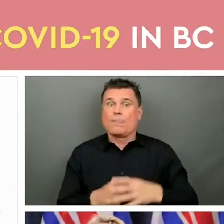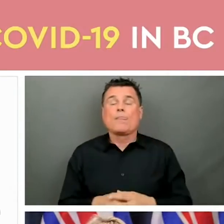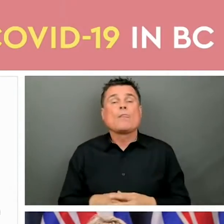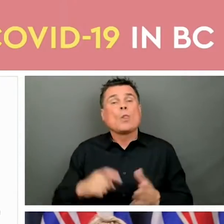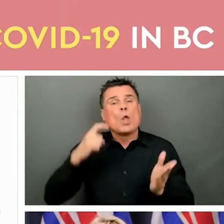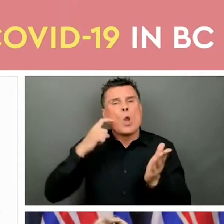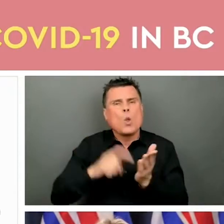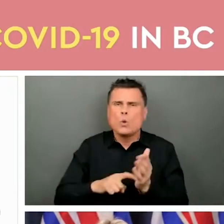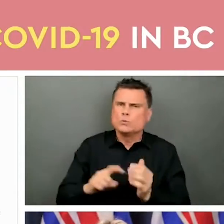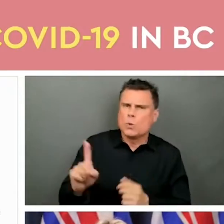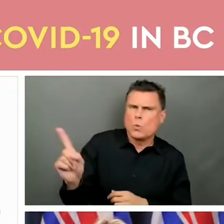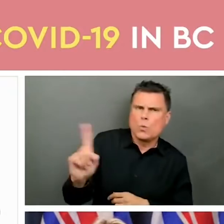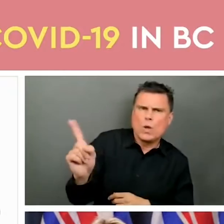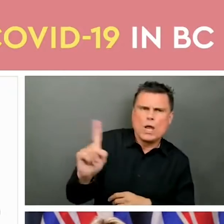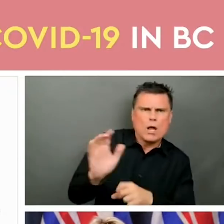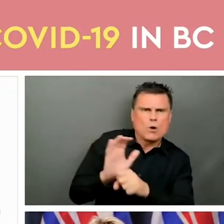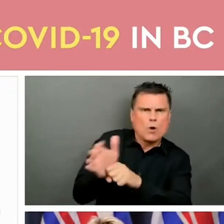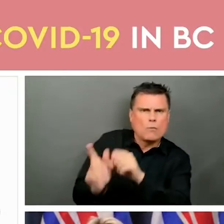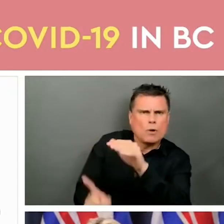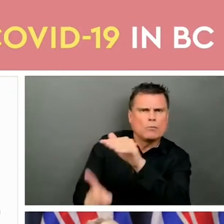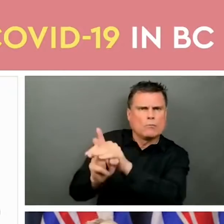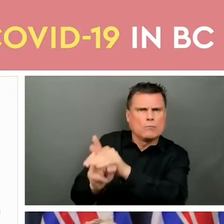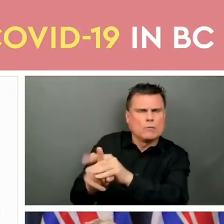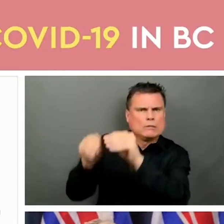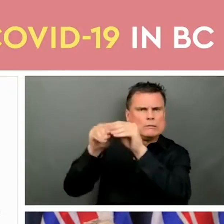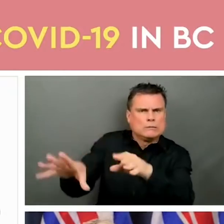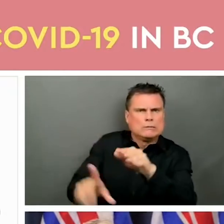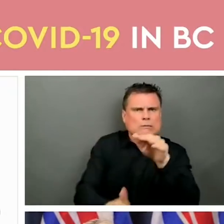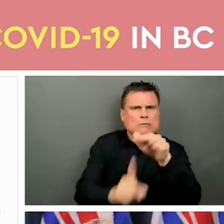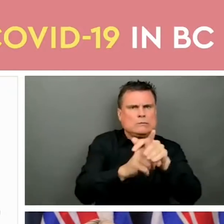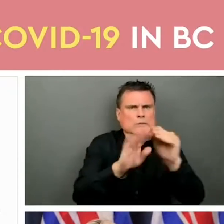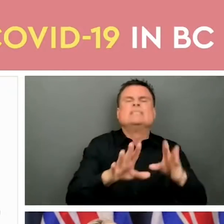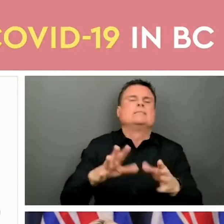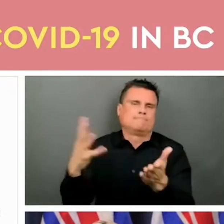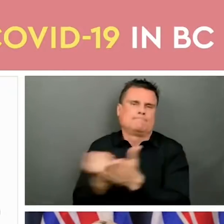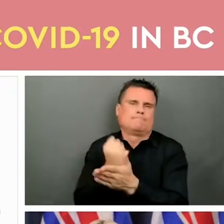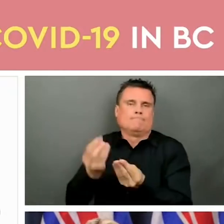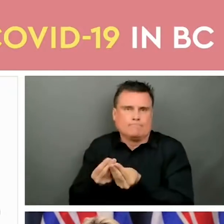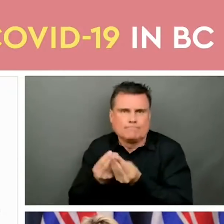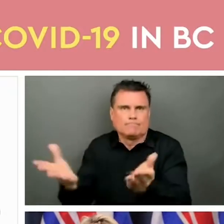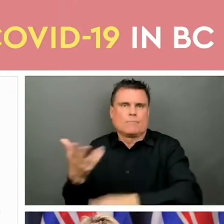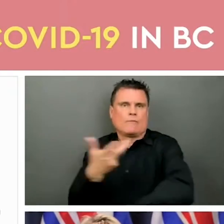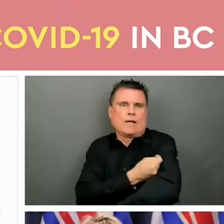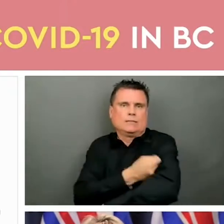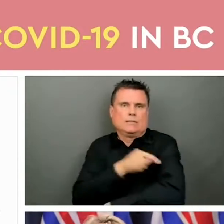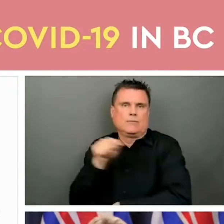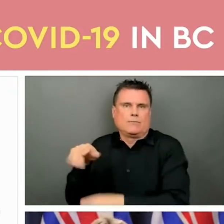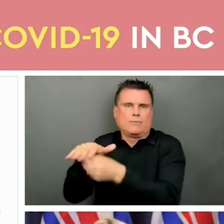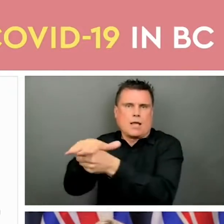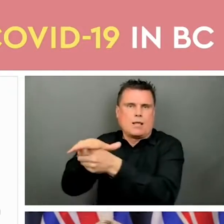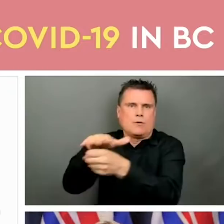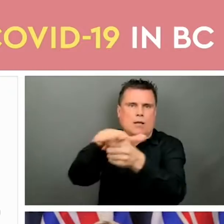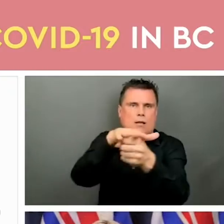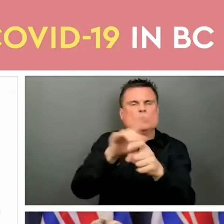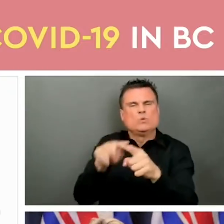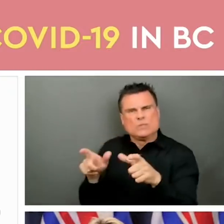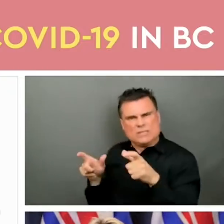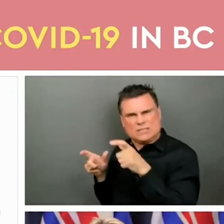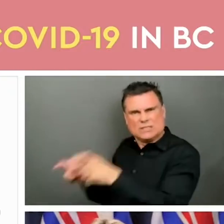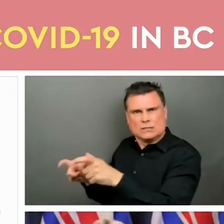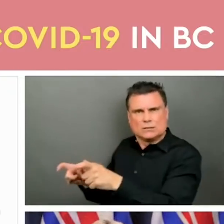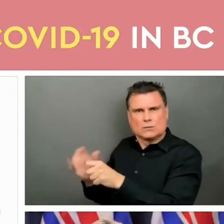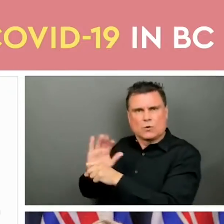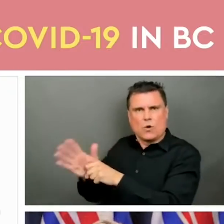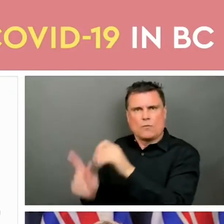important. It's not only closing businesses that stops COVID-19, it's also making sure that we have immunization